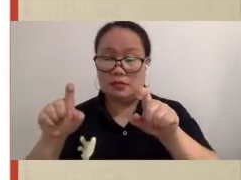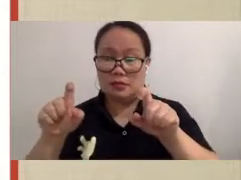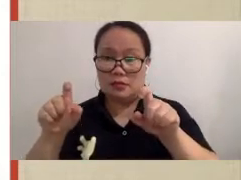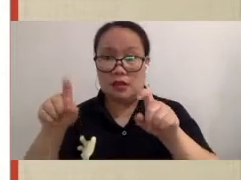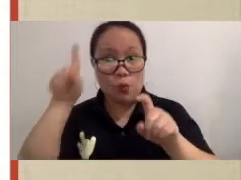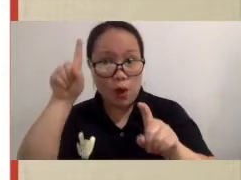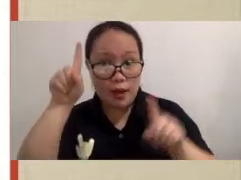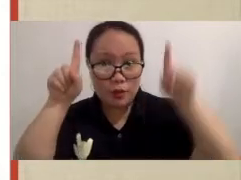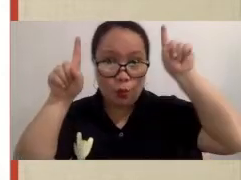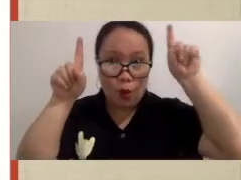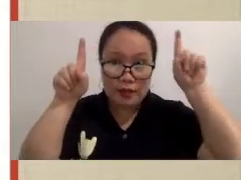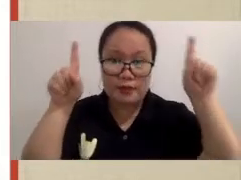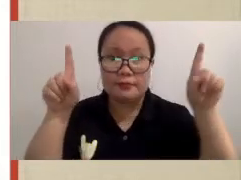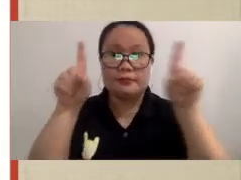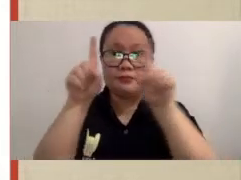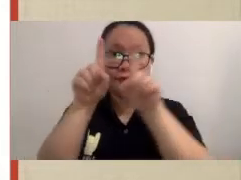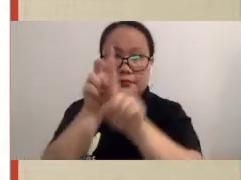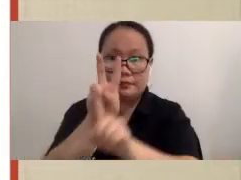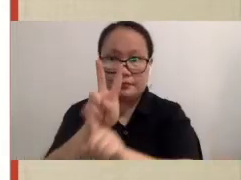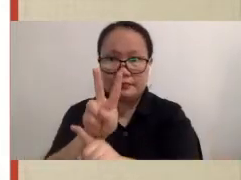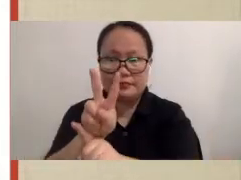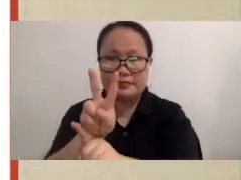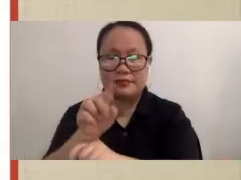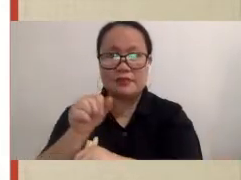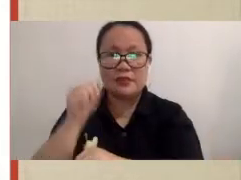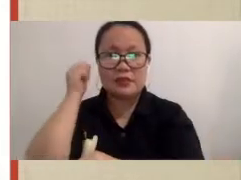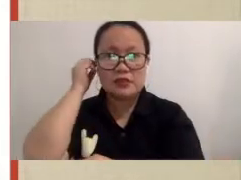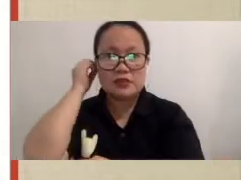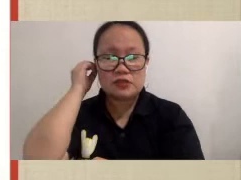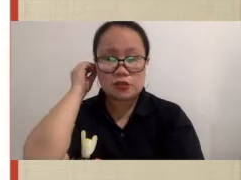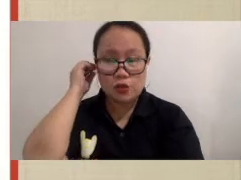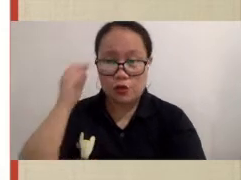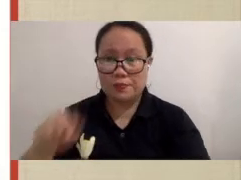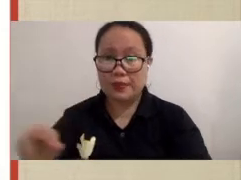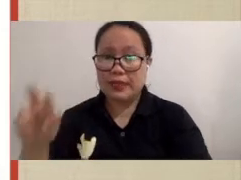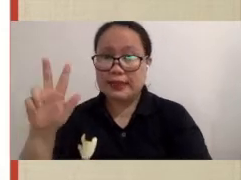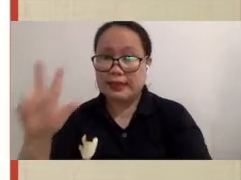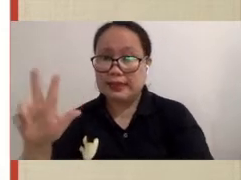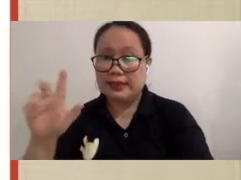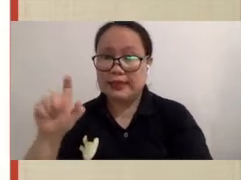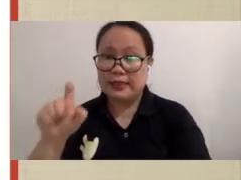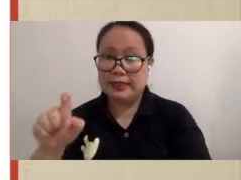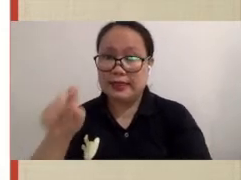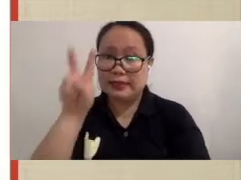are adding its exponent. So since meron tayong x sa labas at sa